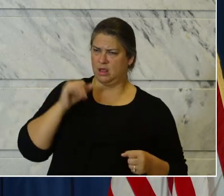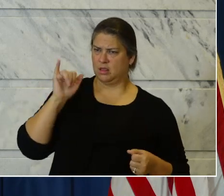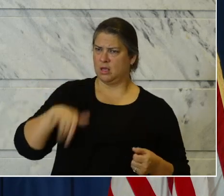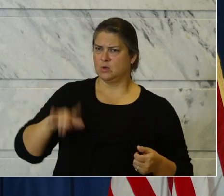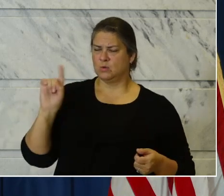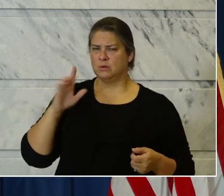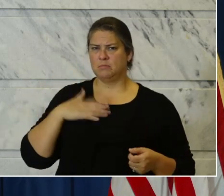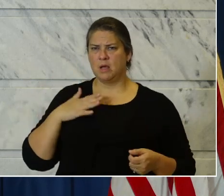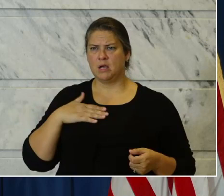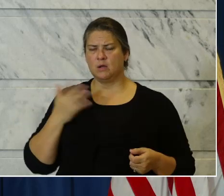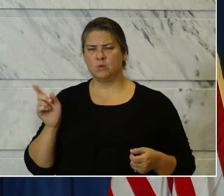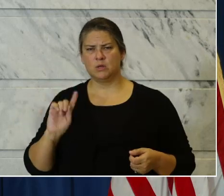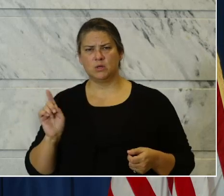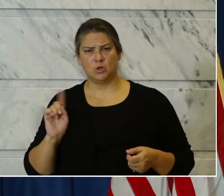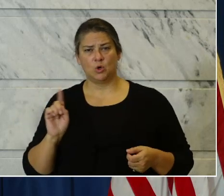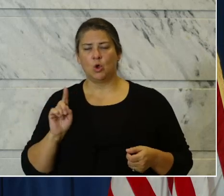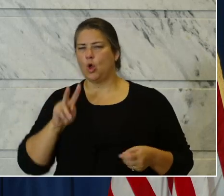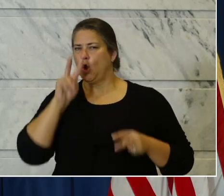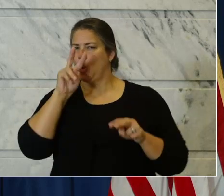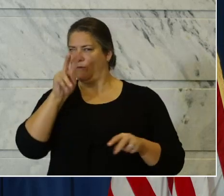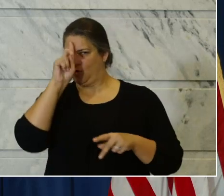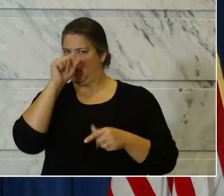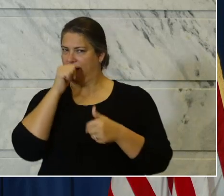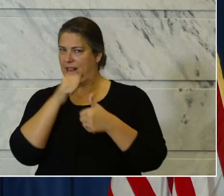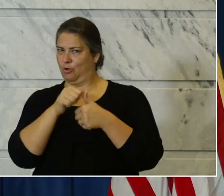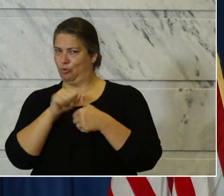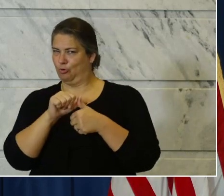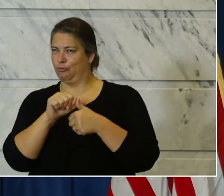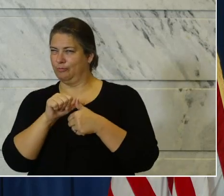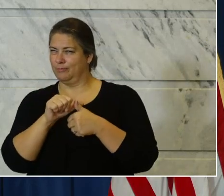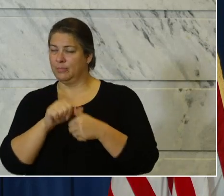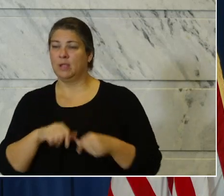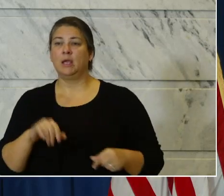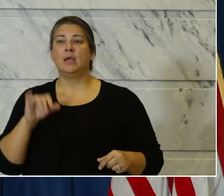didn't, be on the lookout for that letter. And